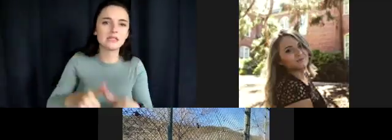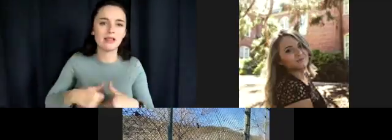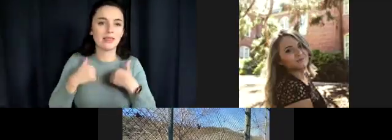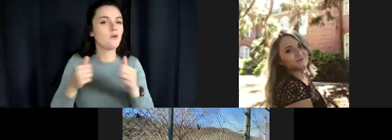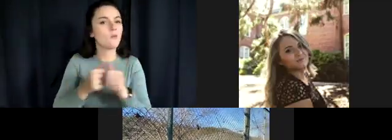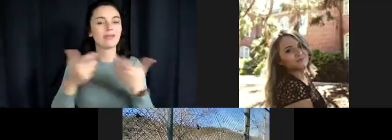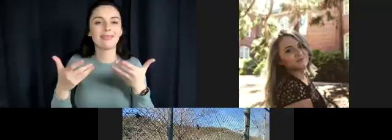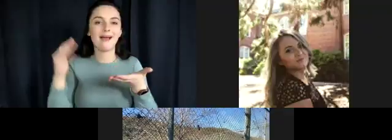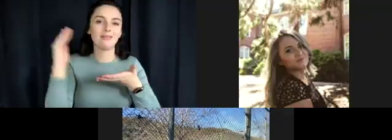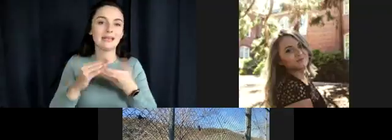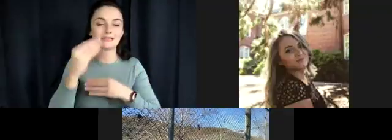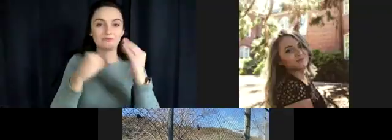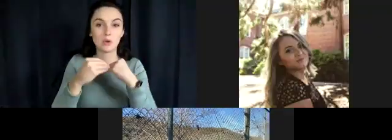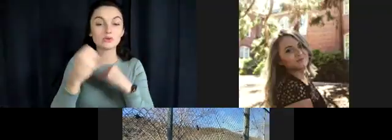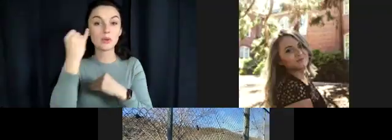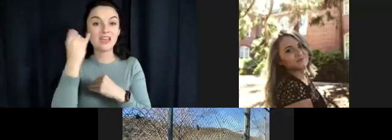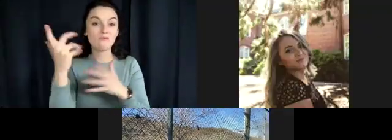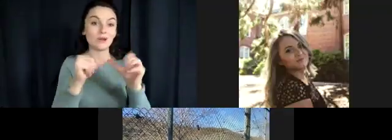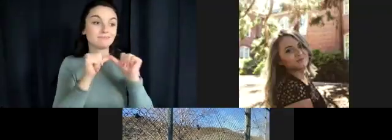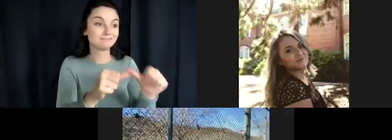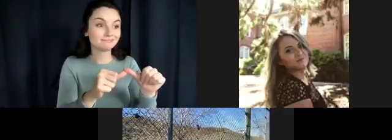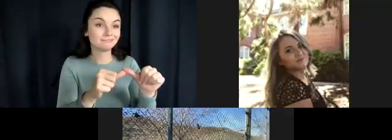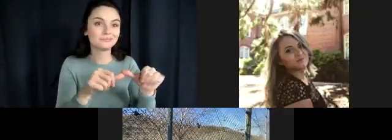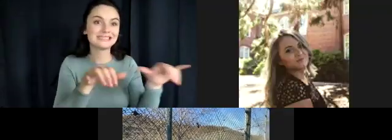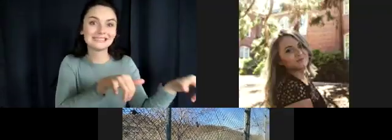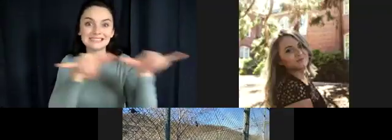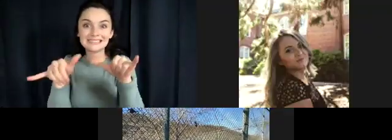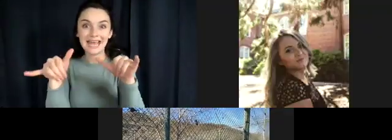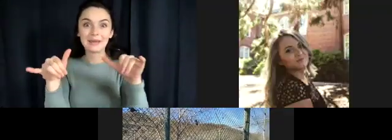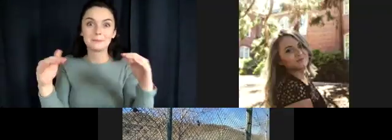we fed them as much as our boys, they would gain a lot of weight.